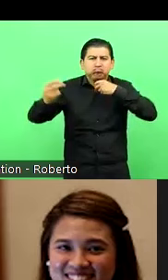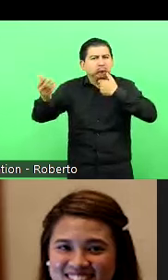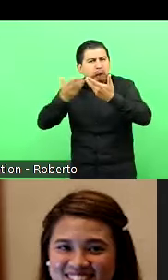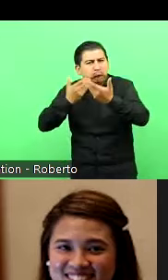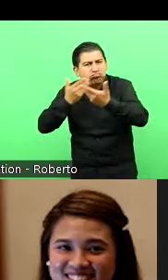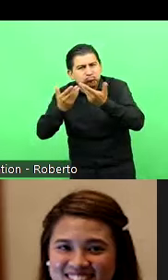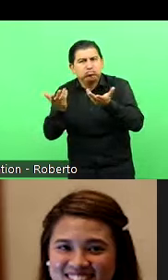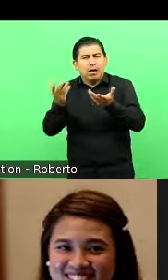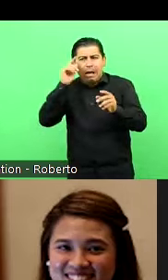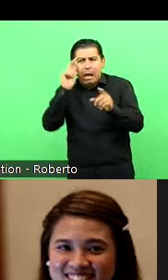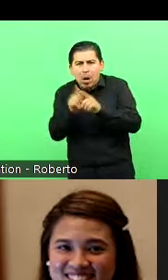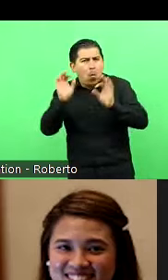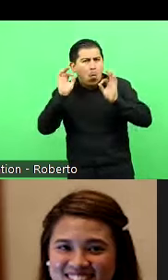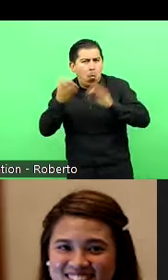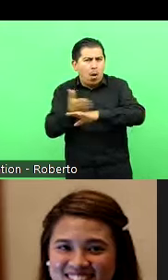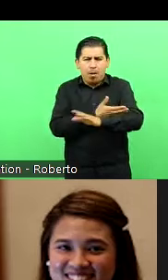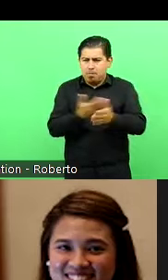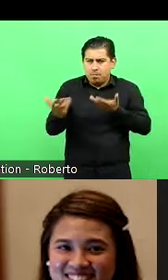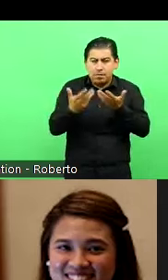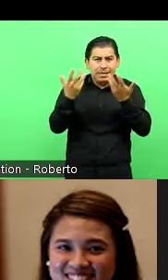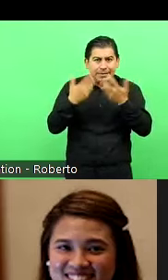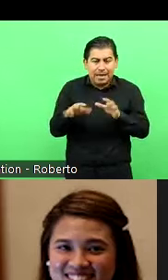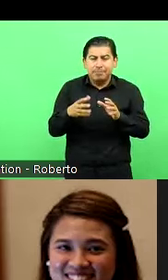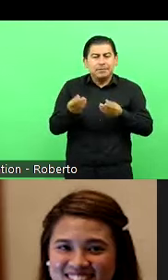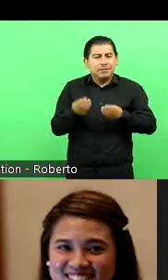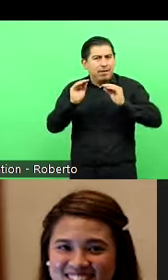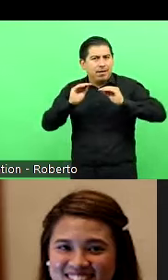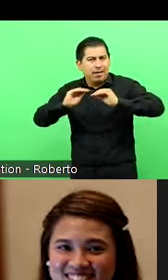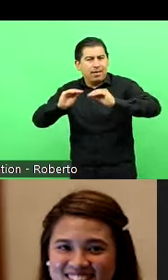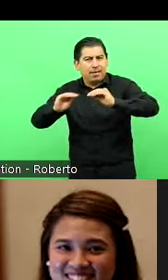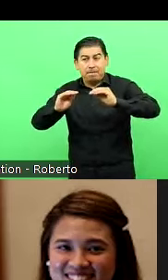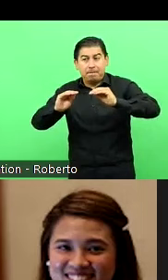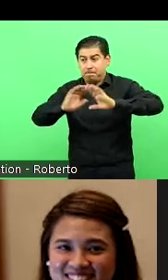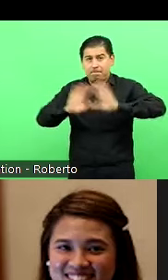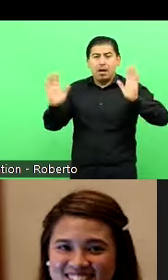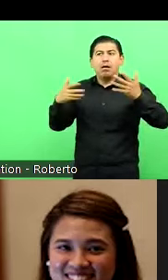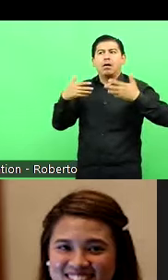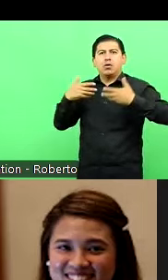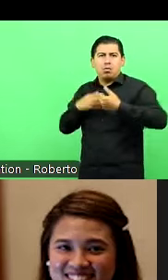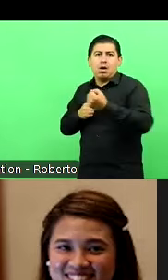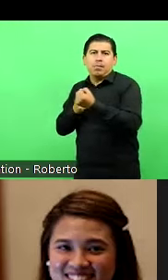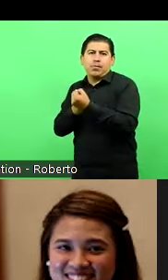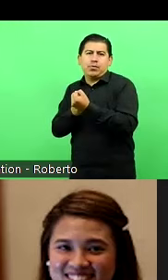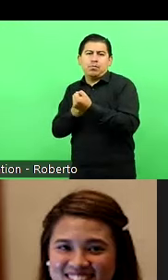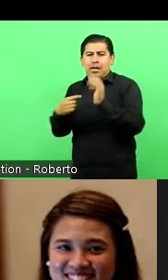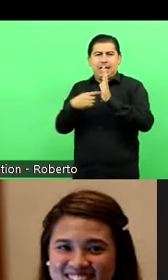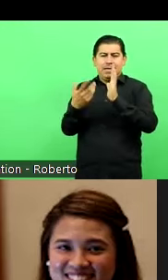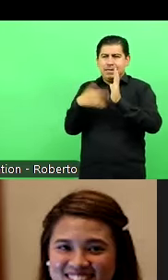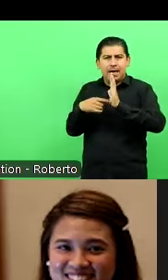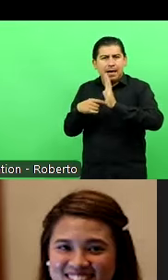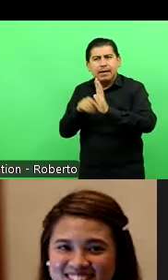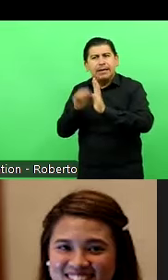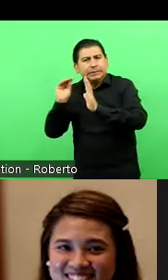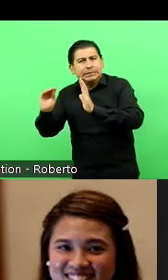support for our community so that they are empowered to plan better. And it's not just at the city government that we are able